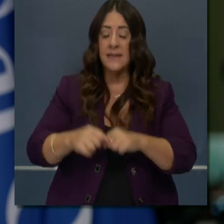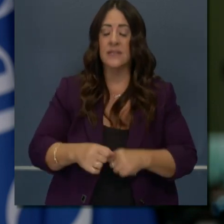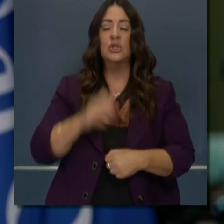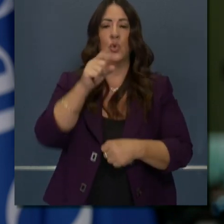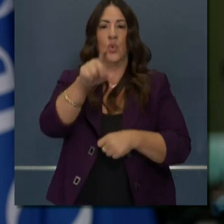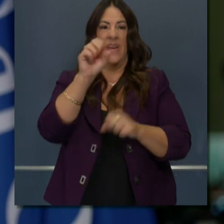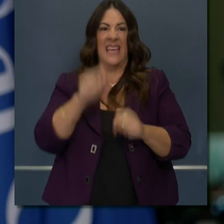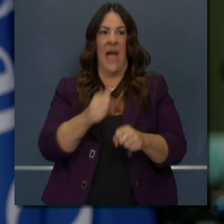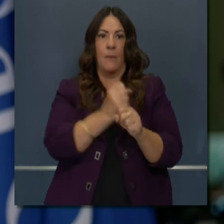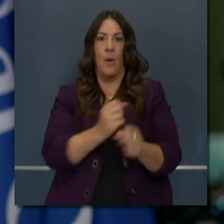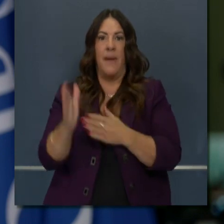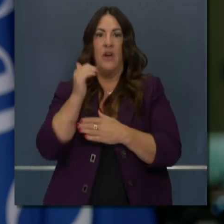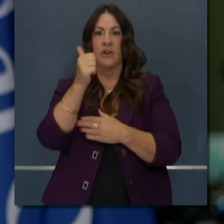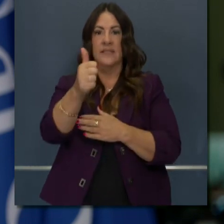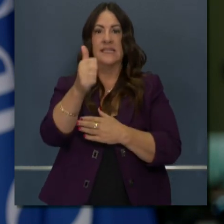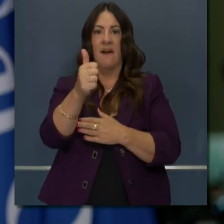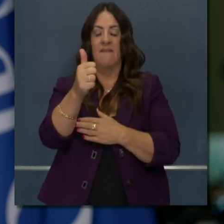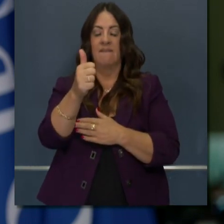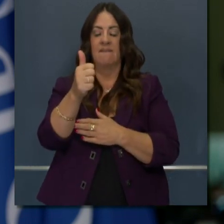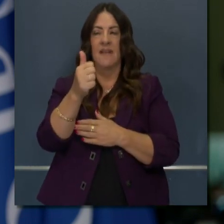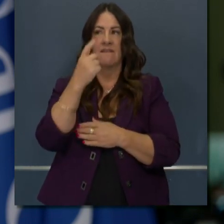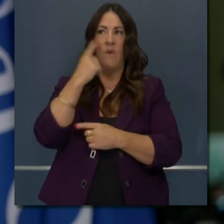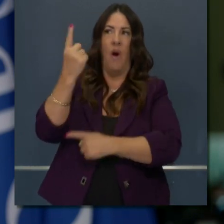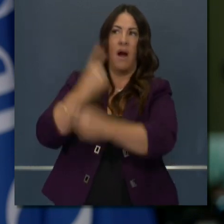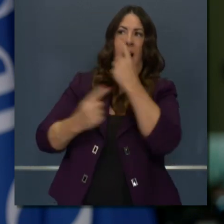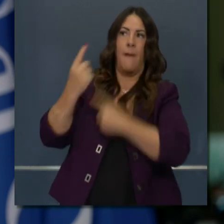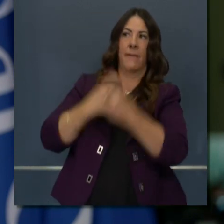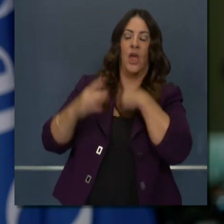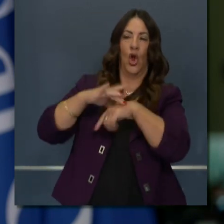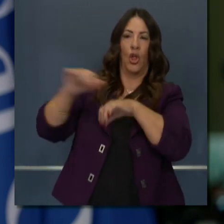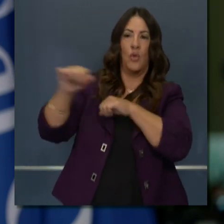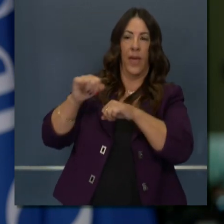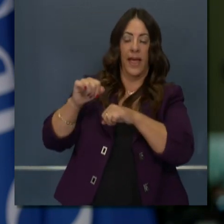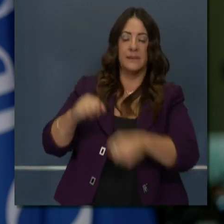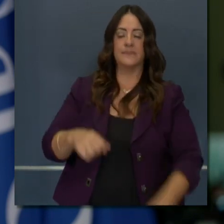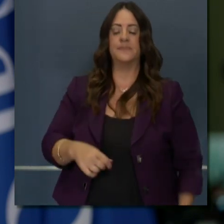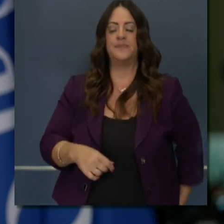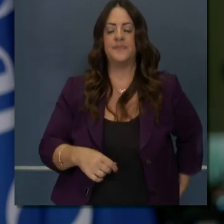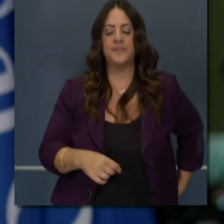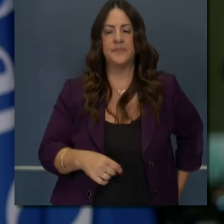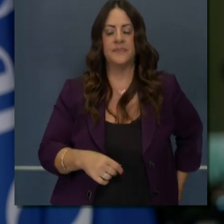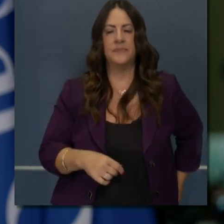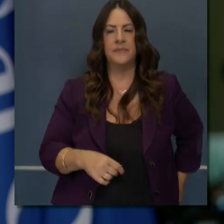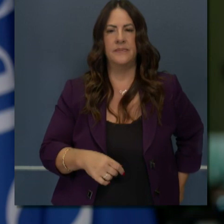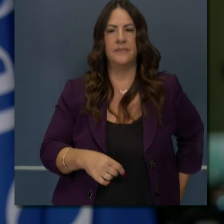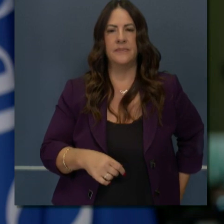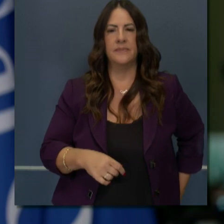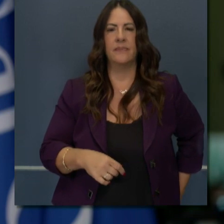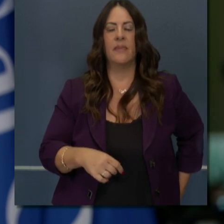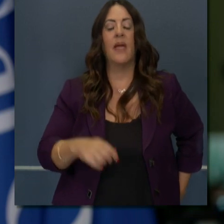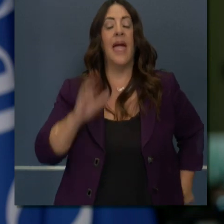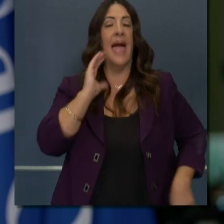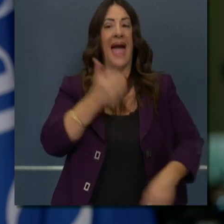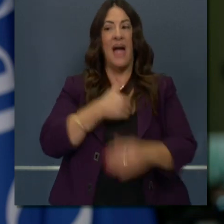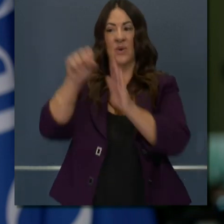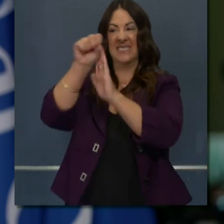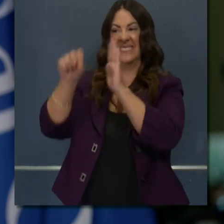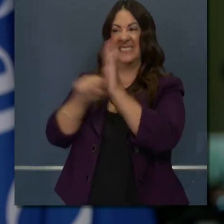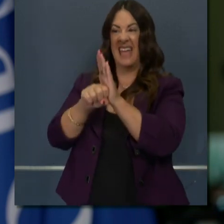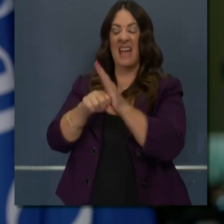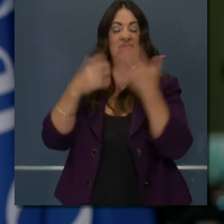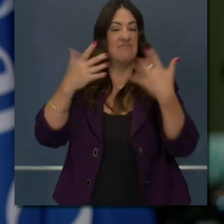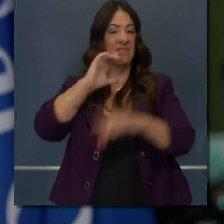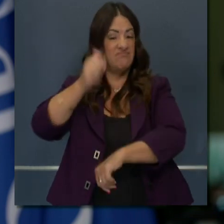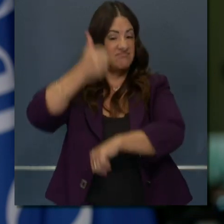be prepared for the upcoming earthquake. In addition, our state has created a one-stop shop for